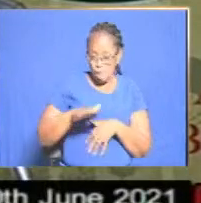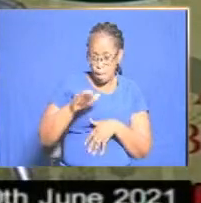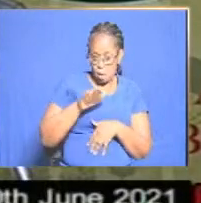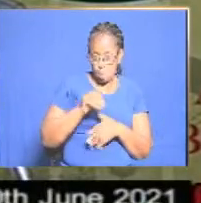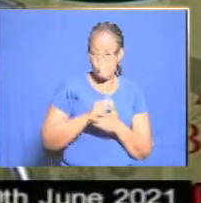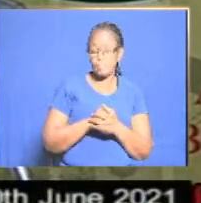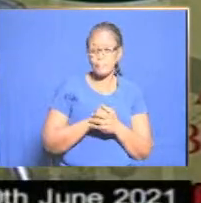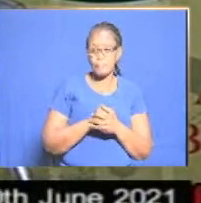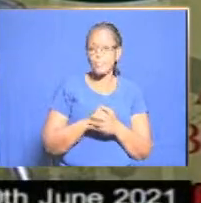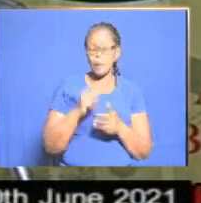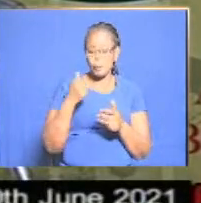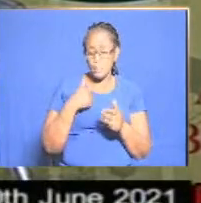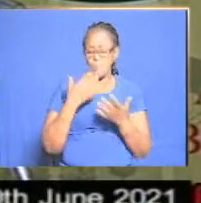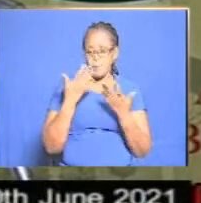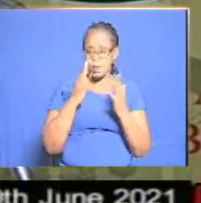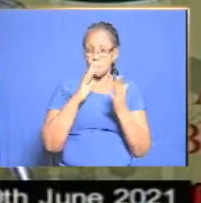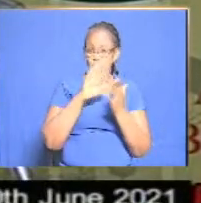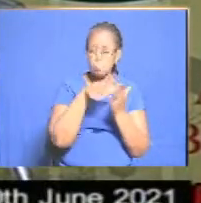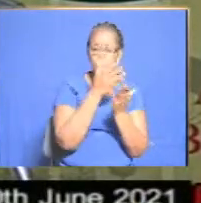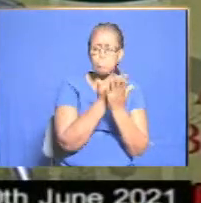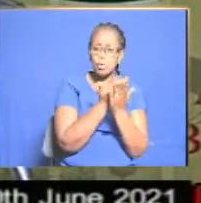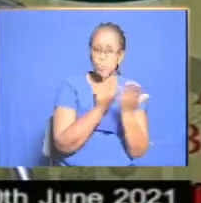Speaker, I have proposed